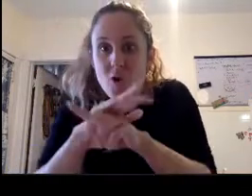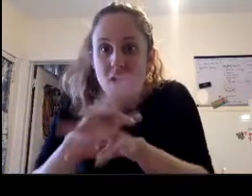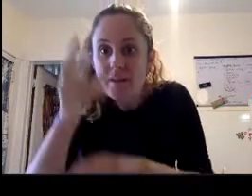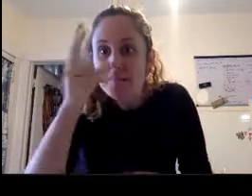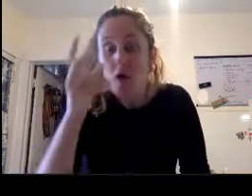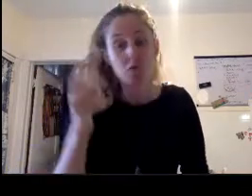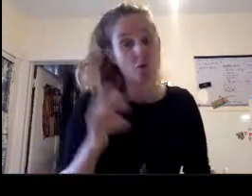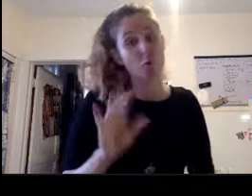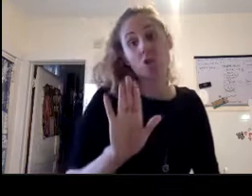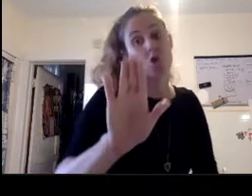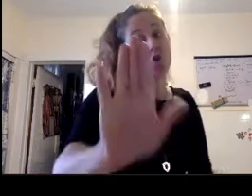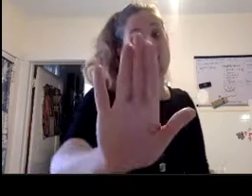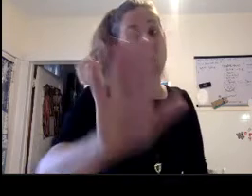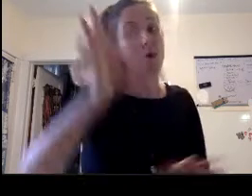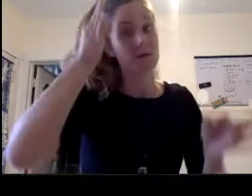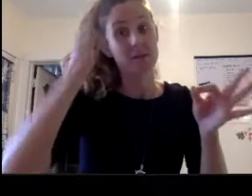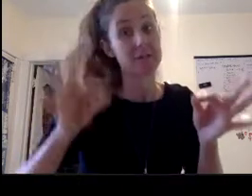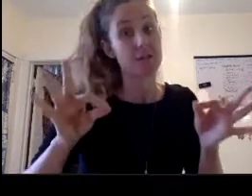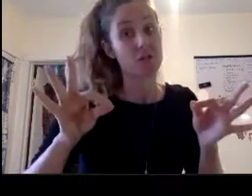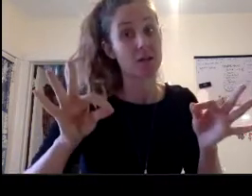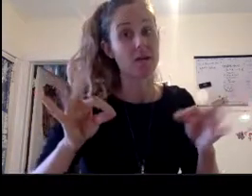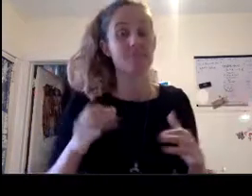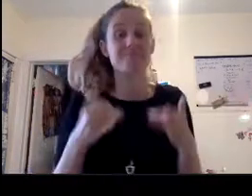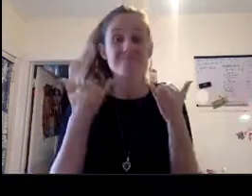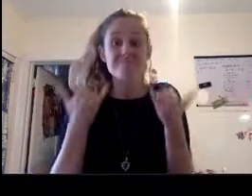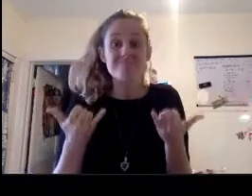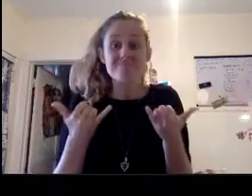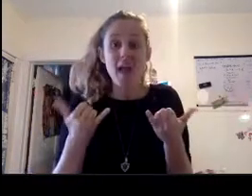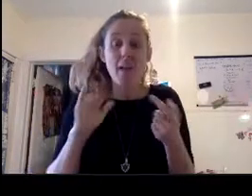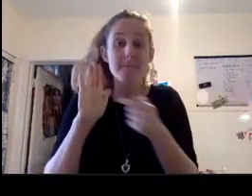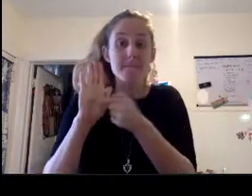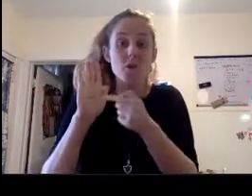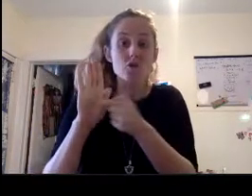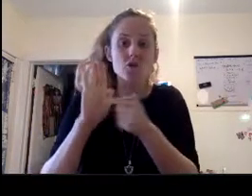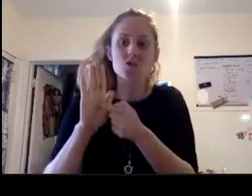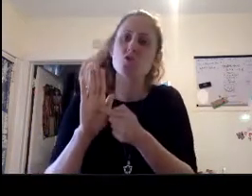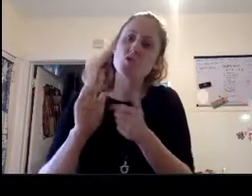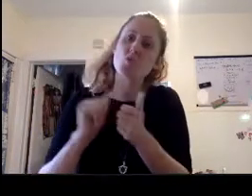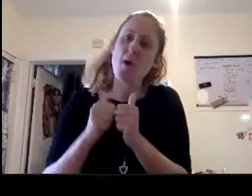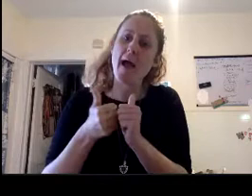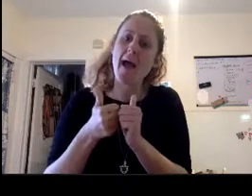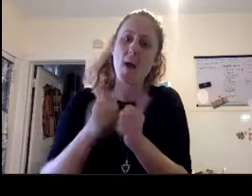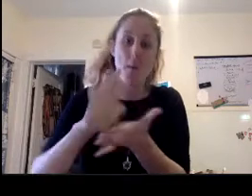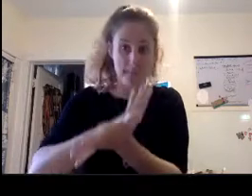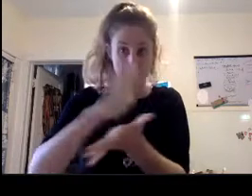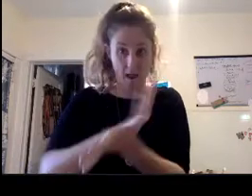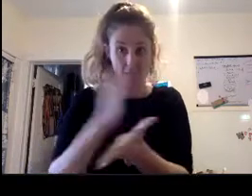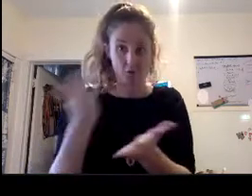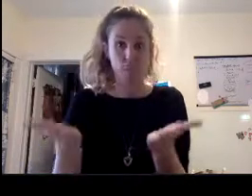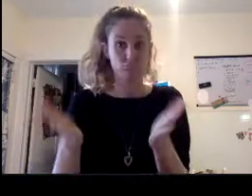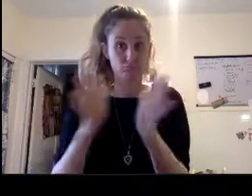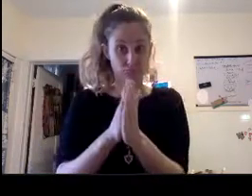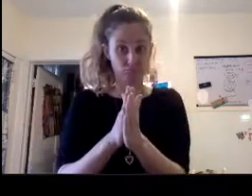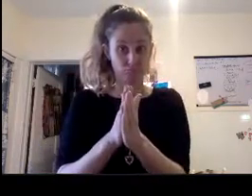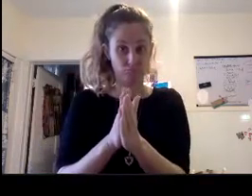to create your creature. Today, I'm going to show you how to fold your paper and draw the same thing